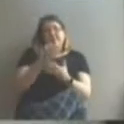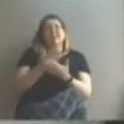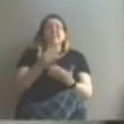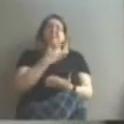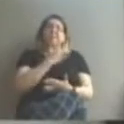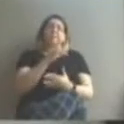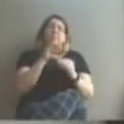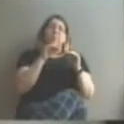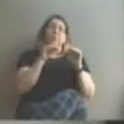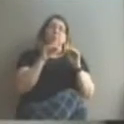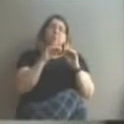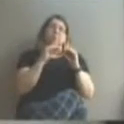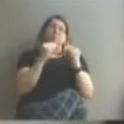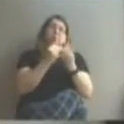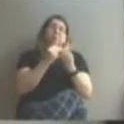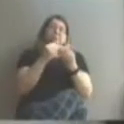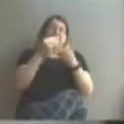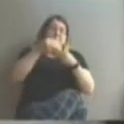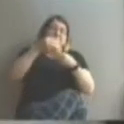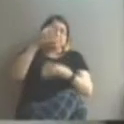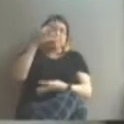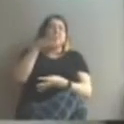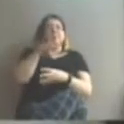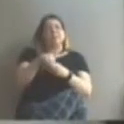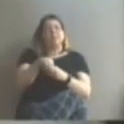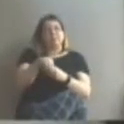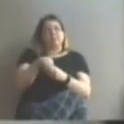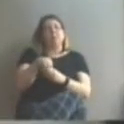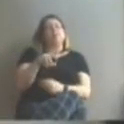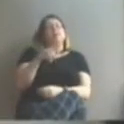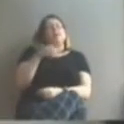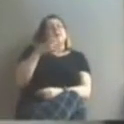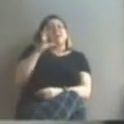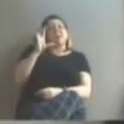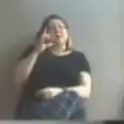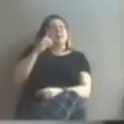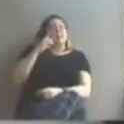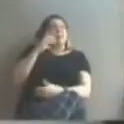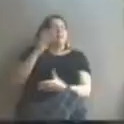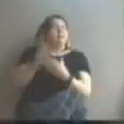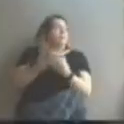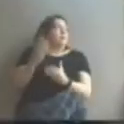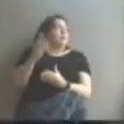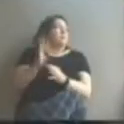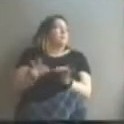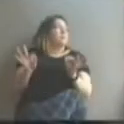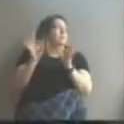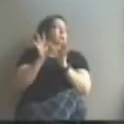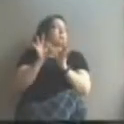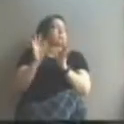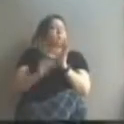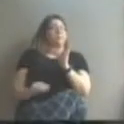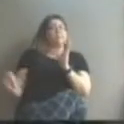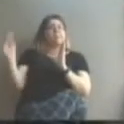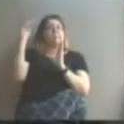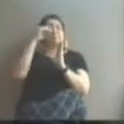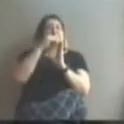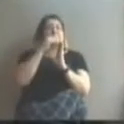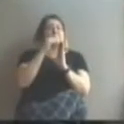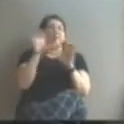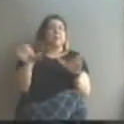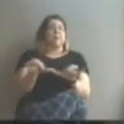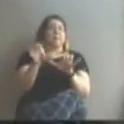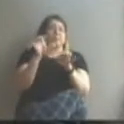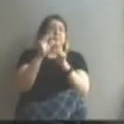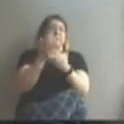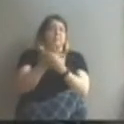organizational changes are part of the consent calendar. This particular item, though, is I thought it might be prudent to bring up to the action item